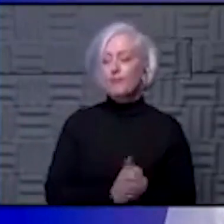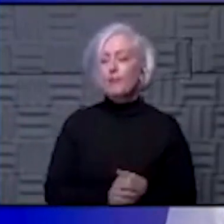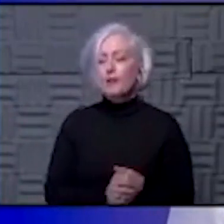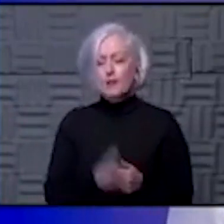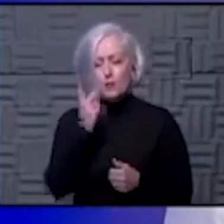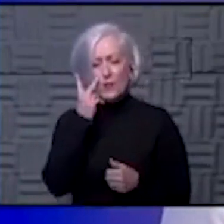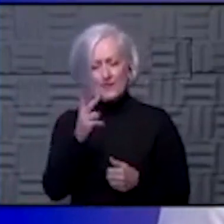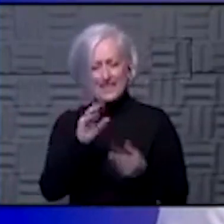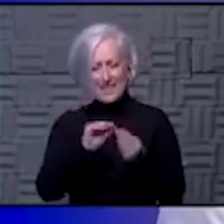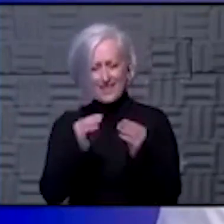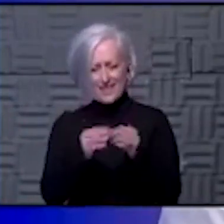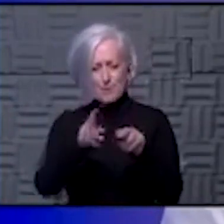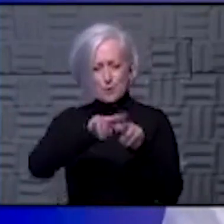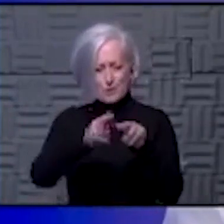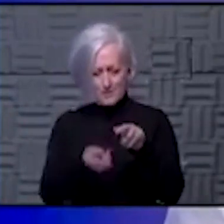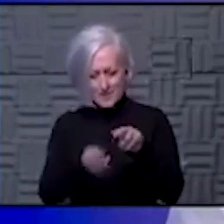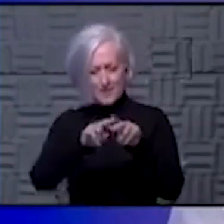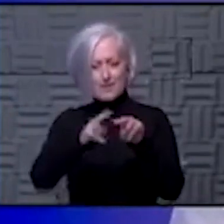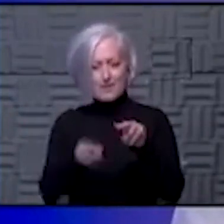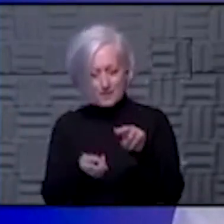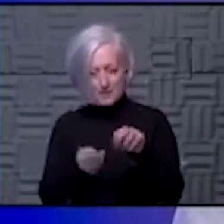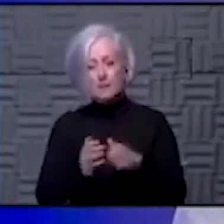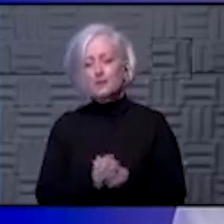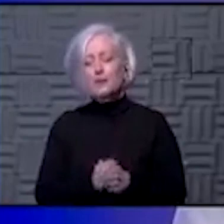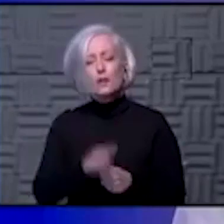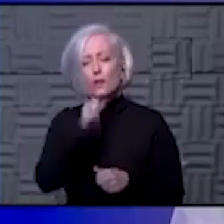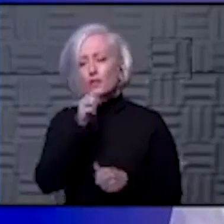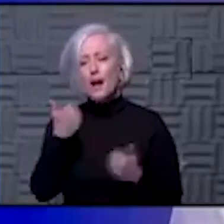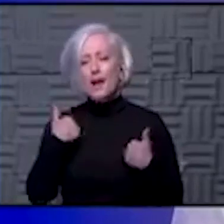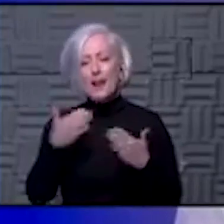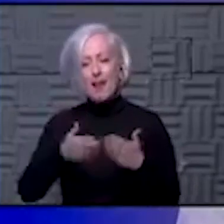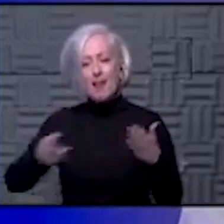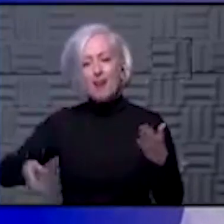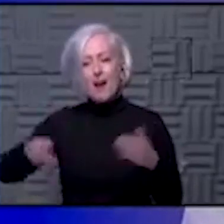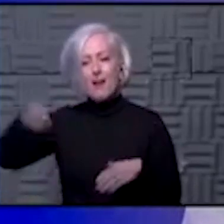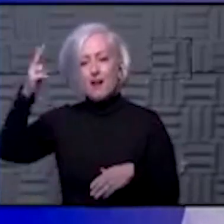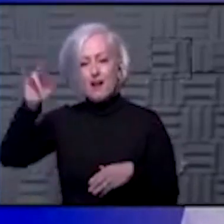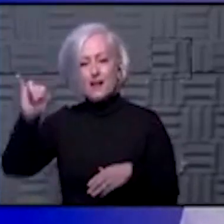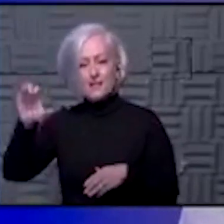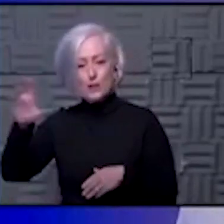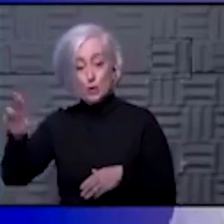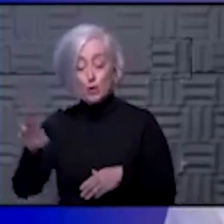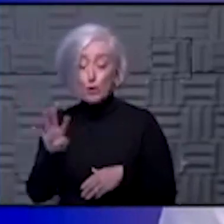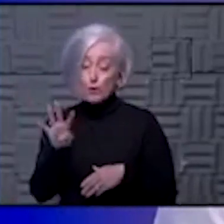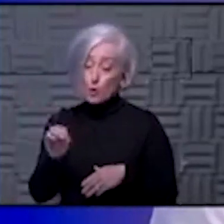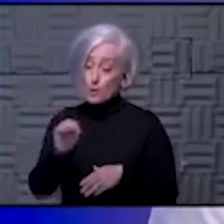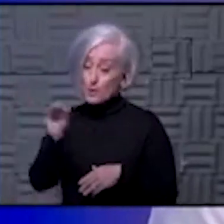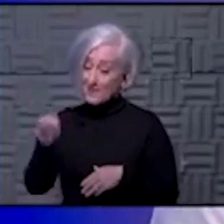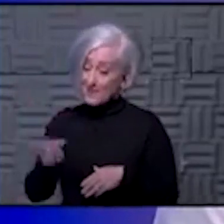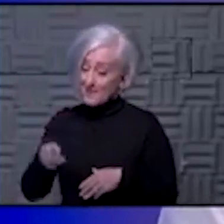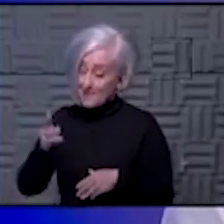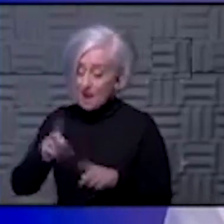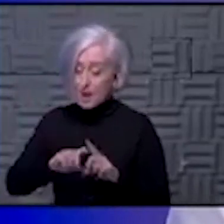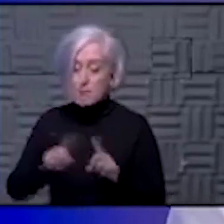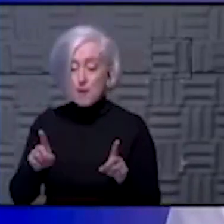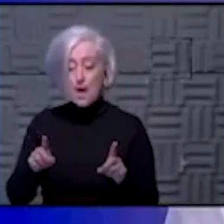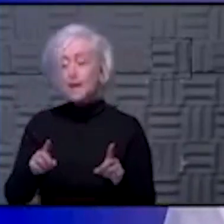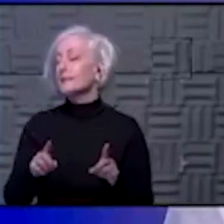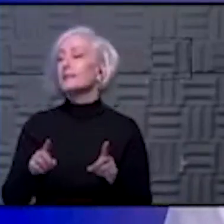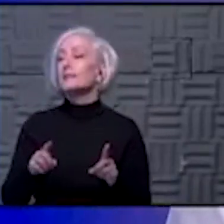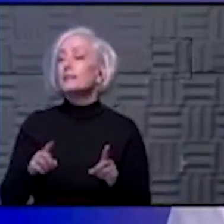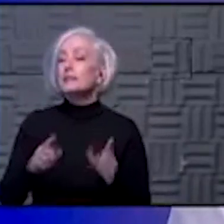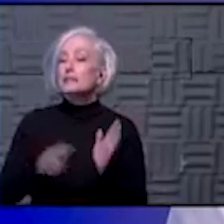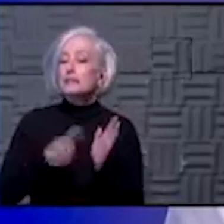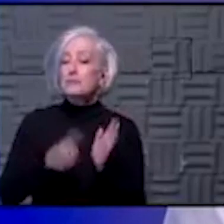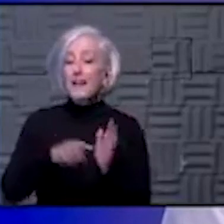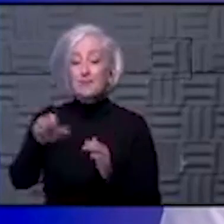have been different. We haven't had that many or a high proportion in the ICU. 40% is a pretty high proportion. Sometimes we've had